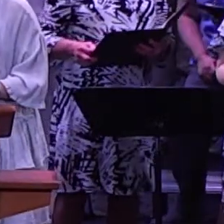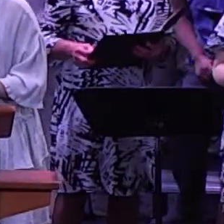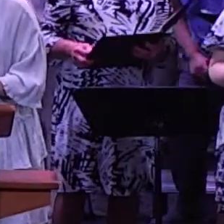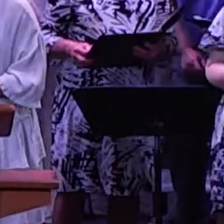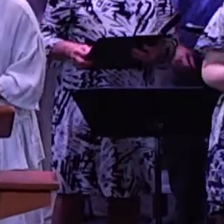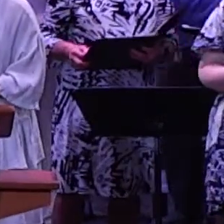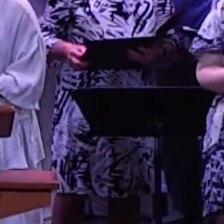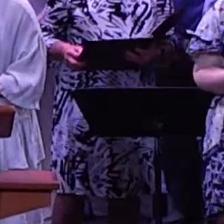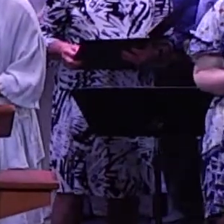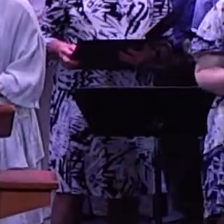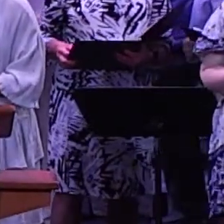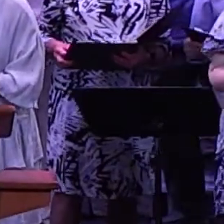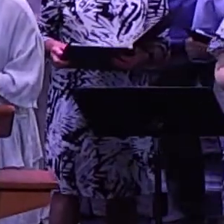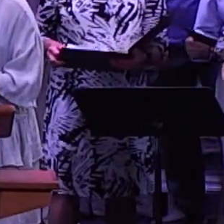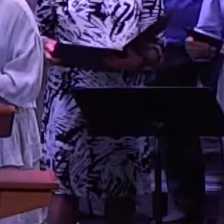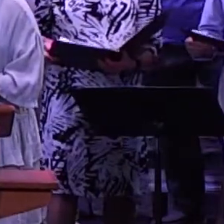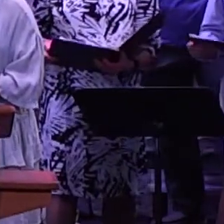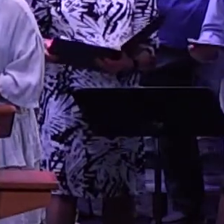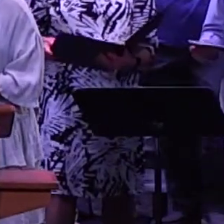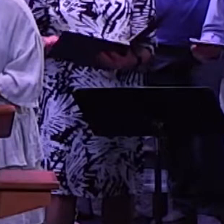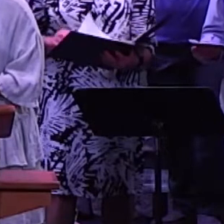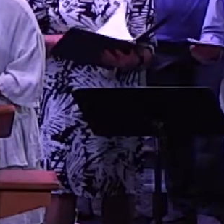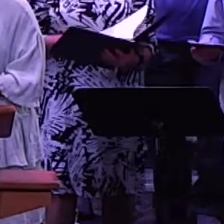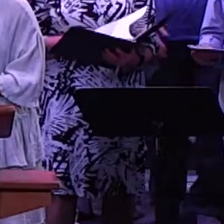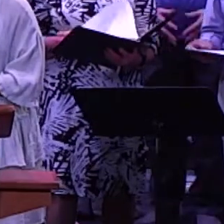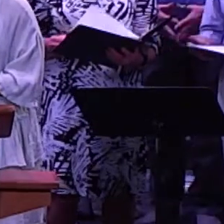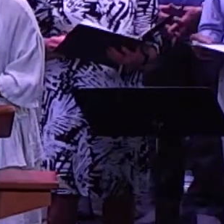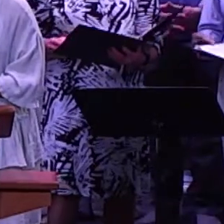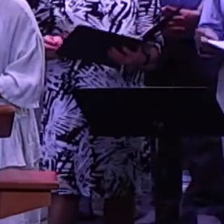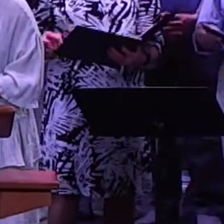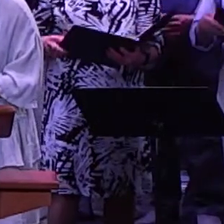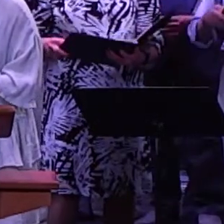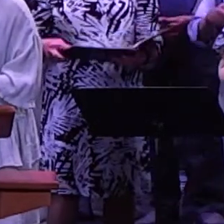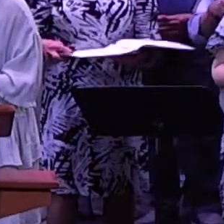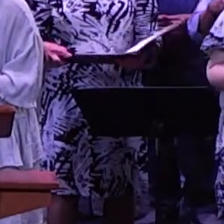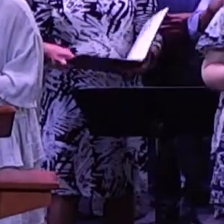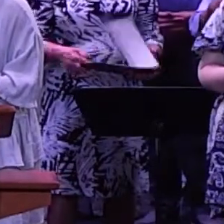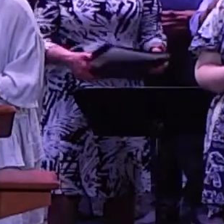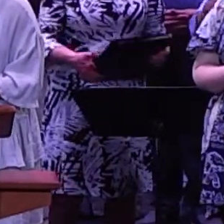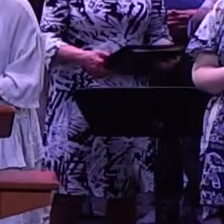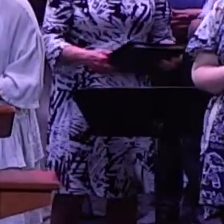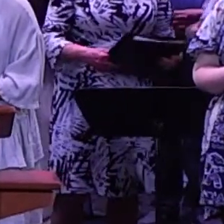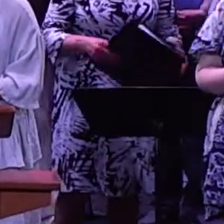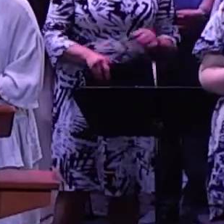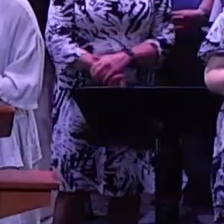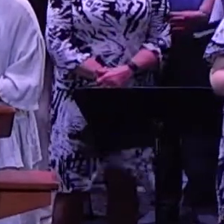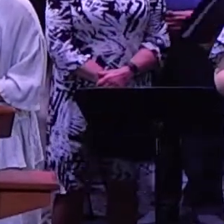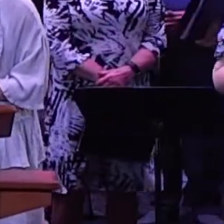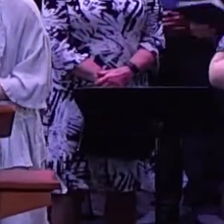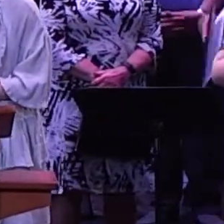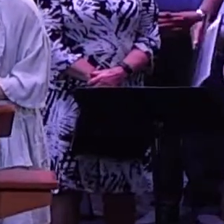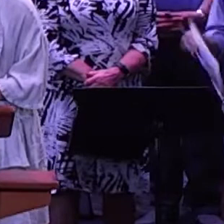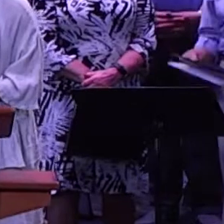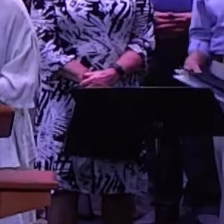Good morning, everybody. Welcome to Grace Church. Welcome to those that are watching online. We invite you to stand with us as we begin our time of worshiping together by lifting